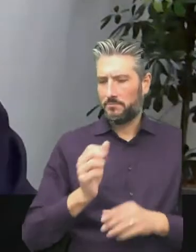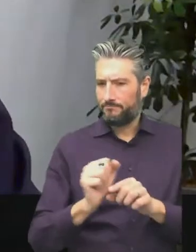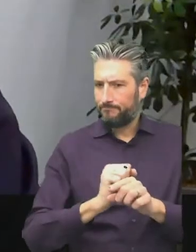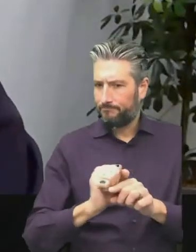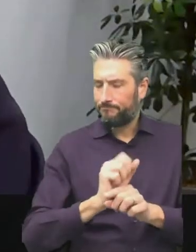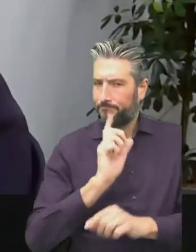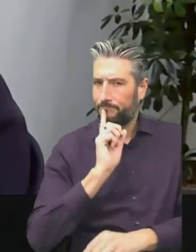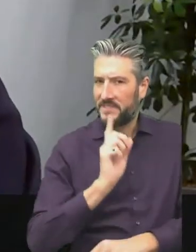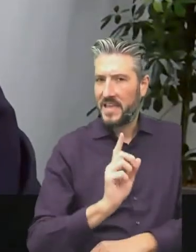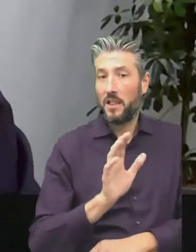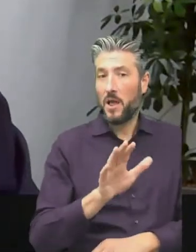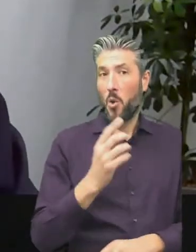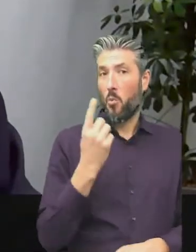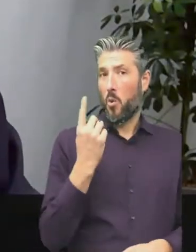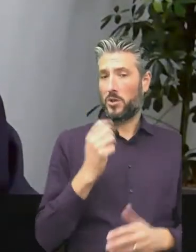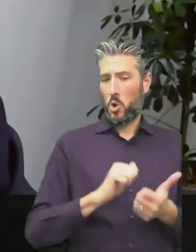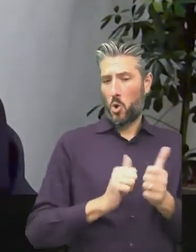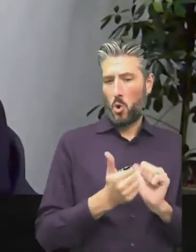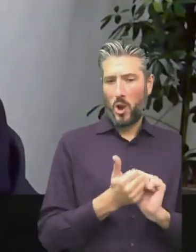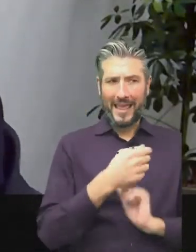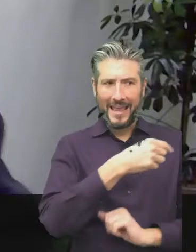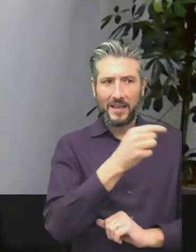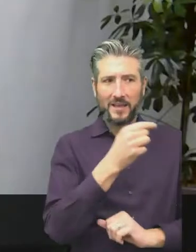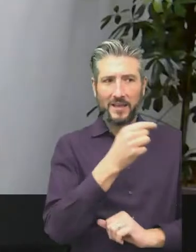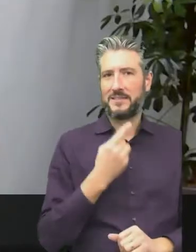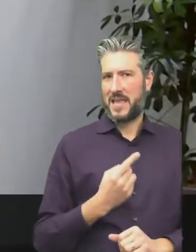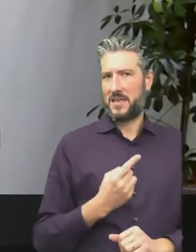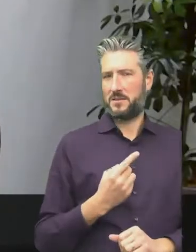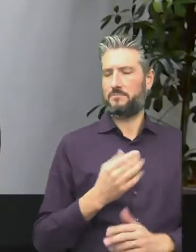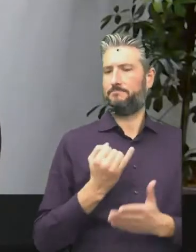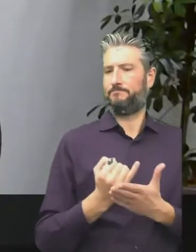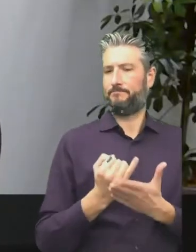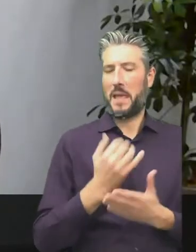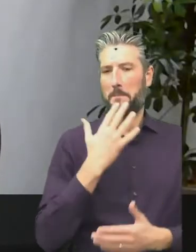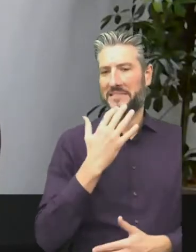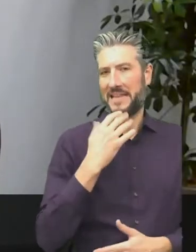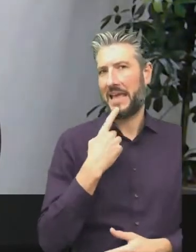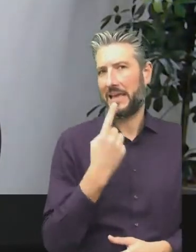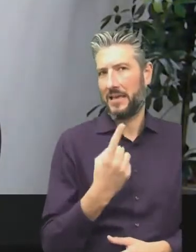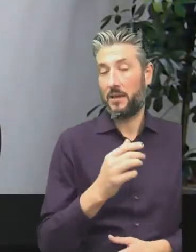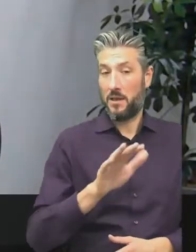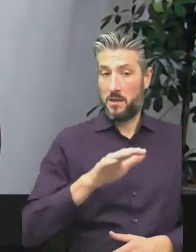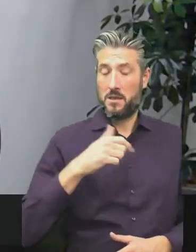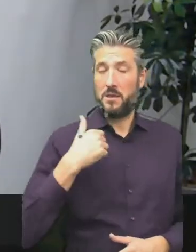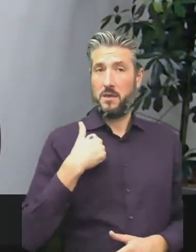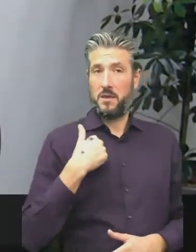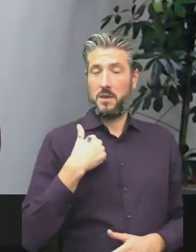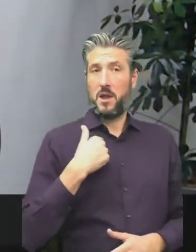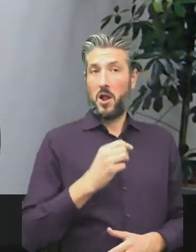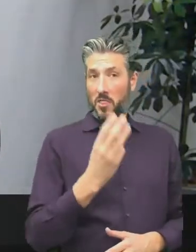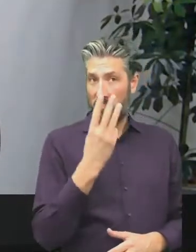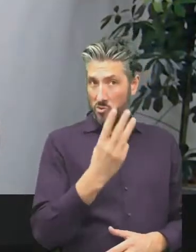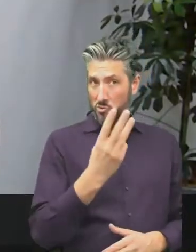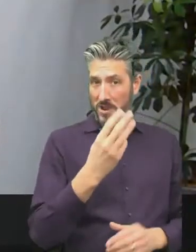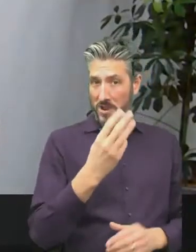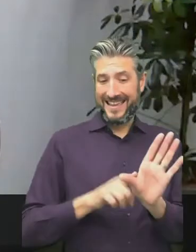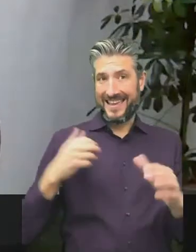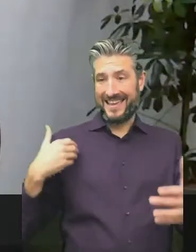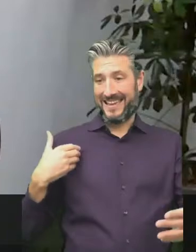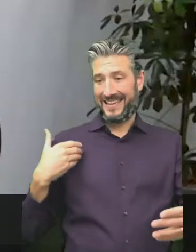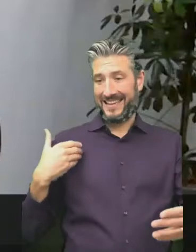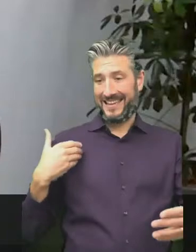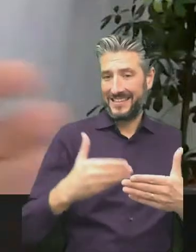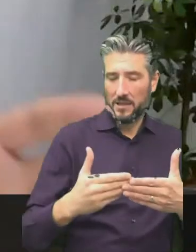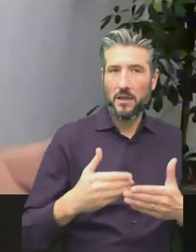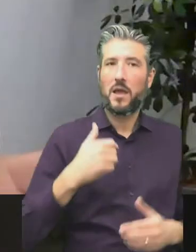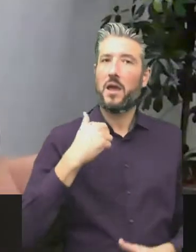a previous Assembly member. It is a fact, over the last 3 years, we have built more genuinely affordable homes